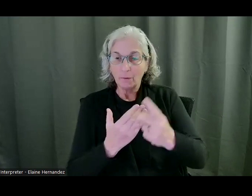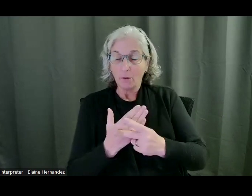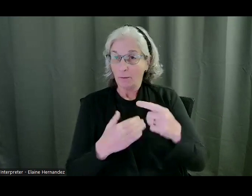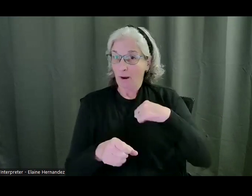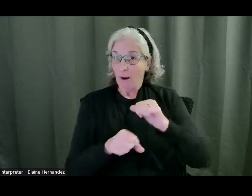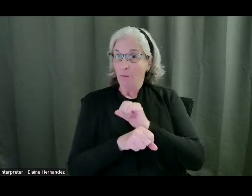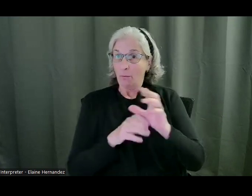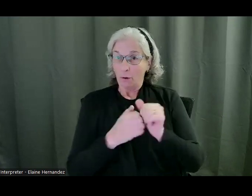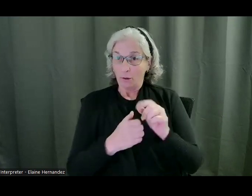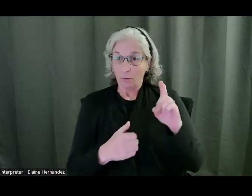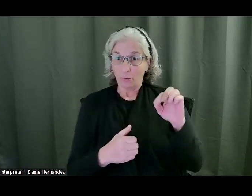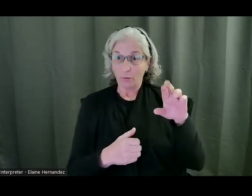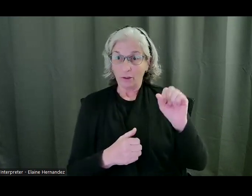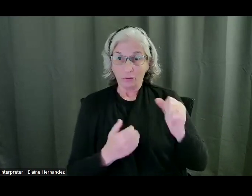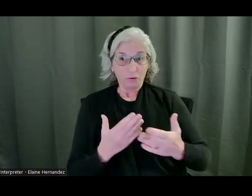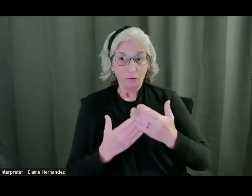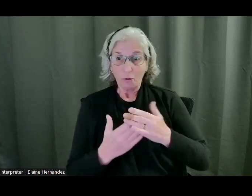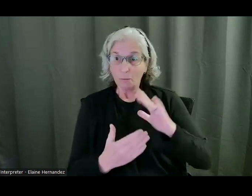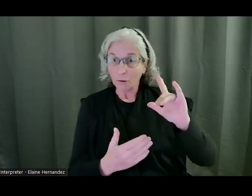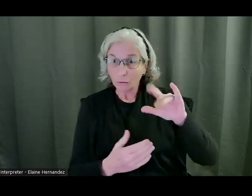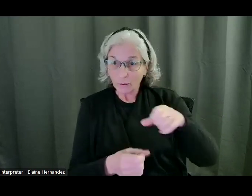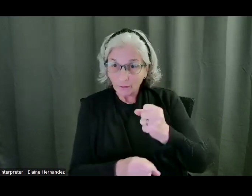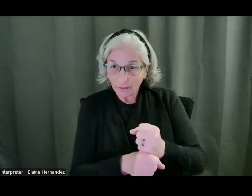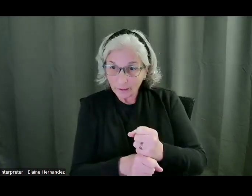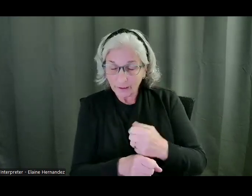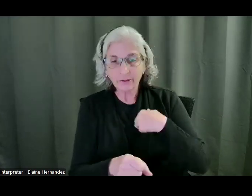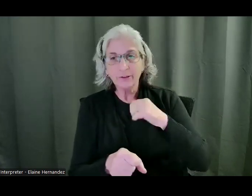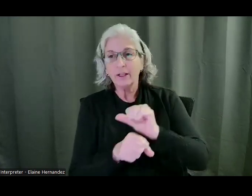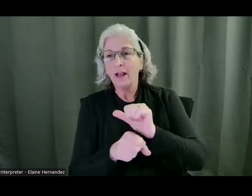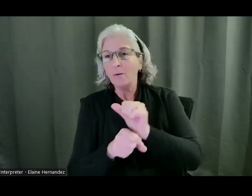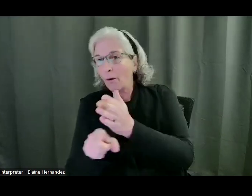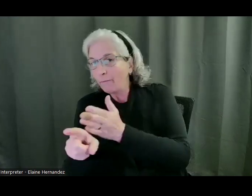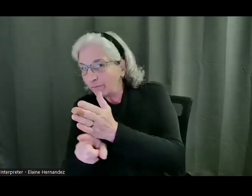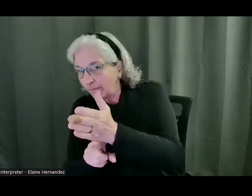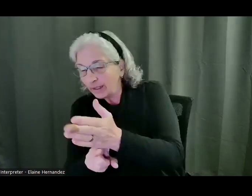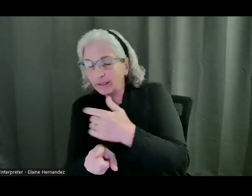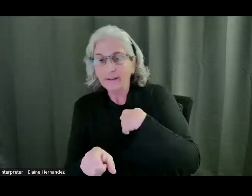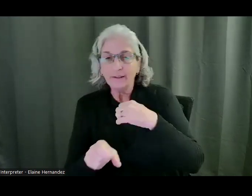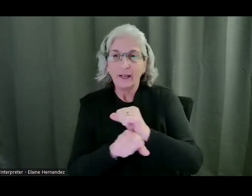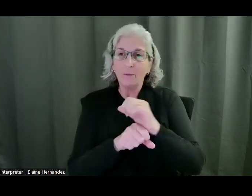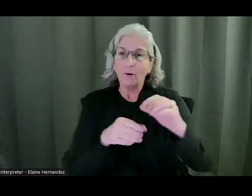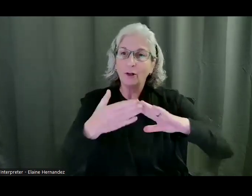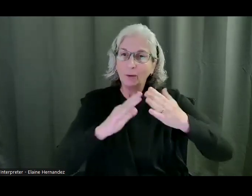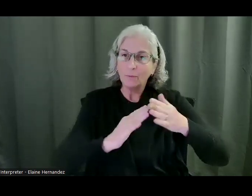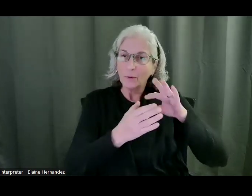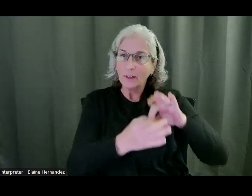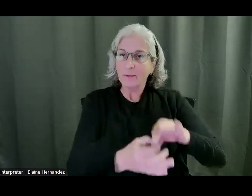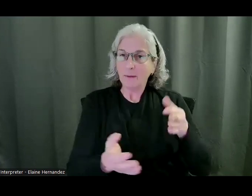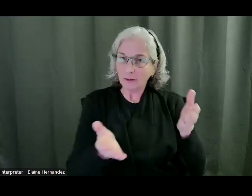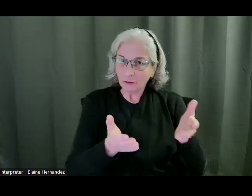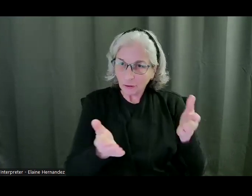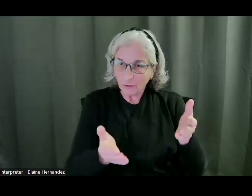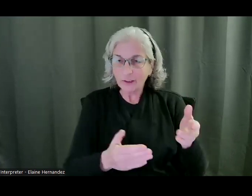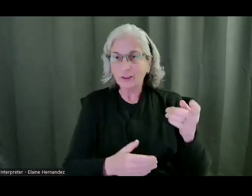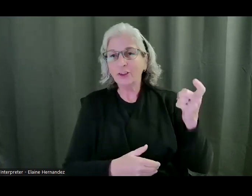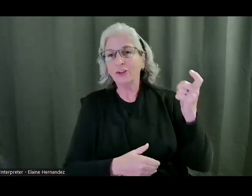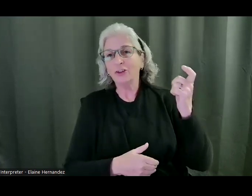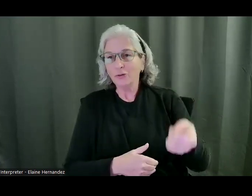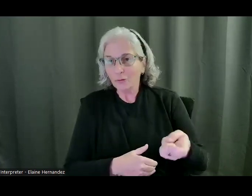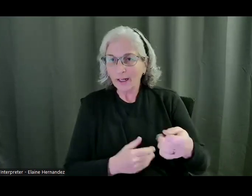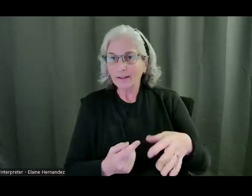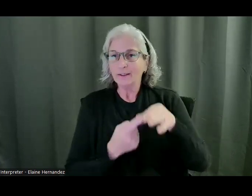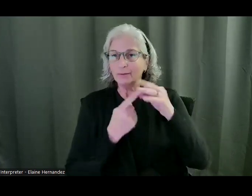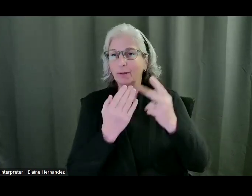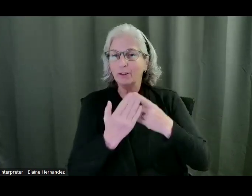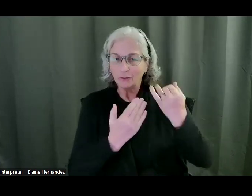in the field. And I've worked in community-based services and grants and special projects in Central Office. So I kind of bring